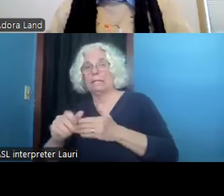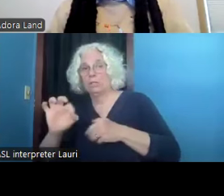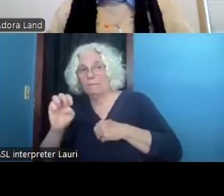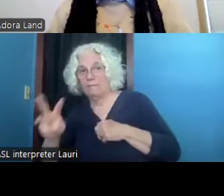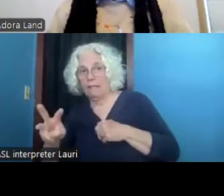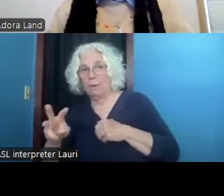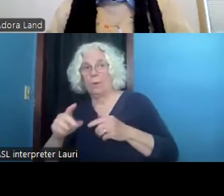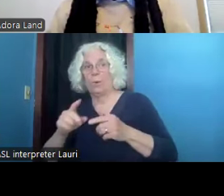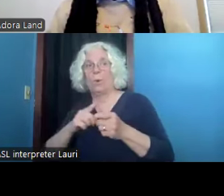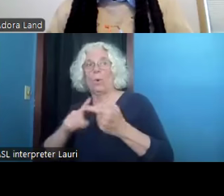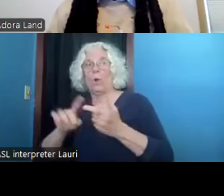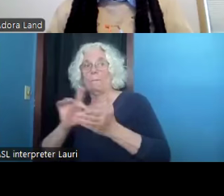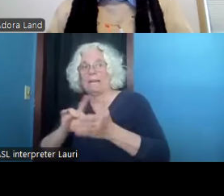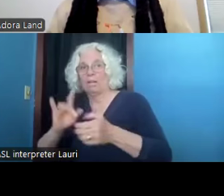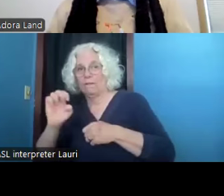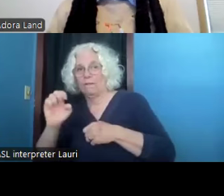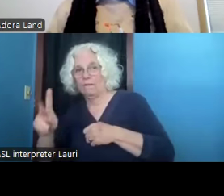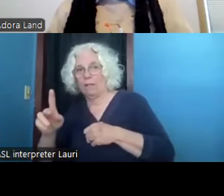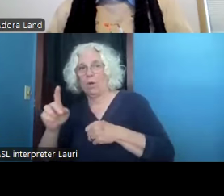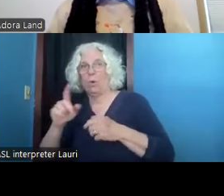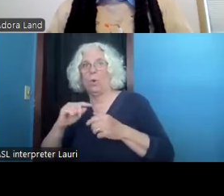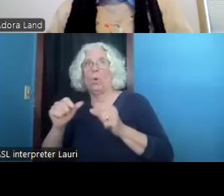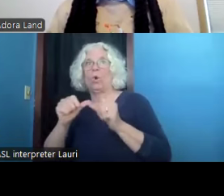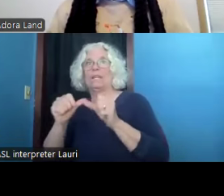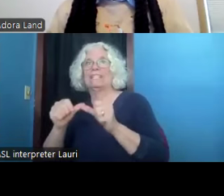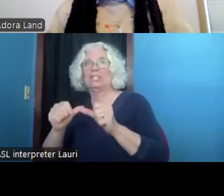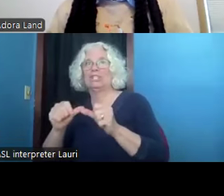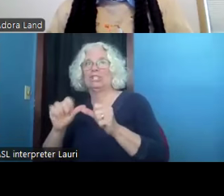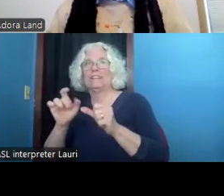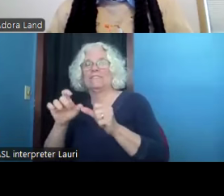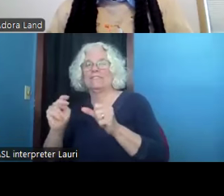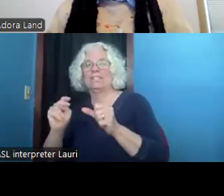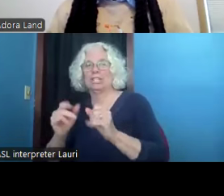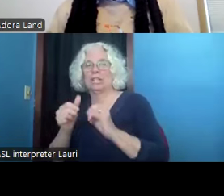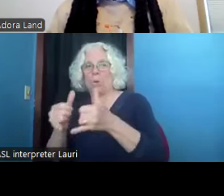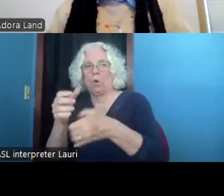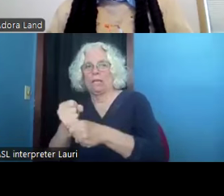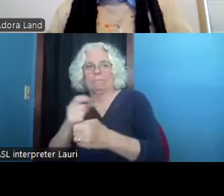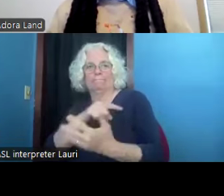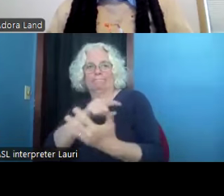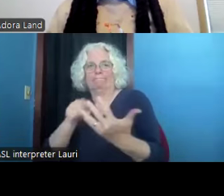Bush Medical Fellow, or Enduring Vision awardee.